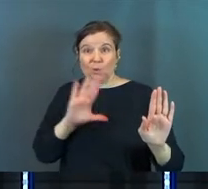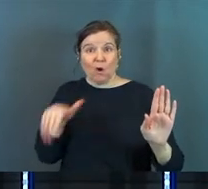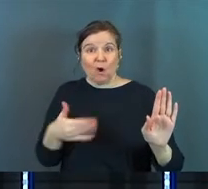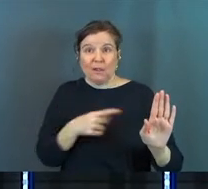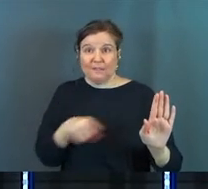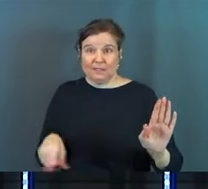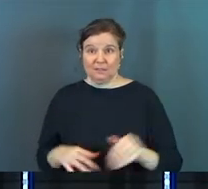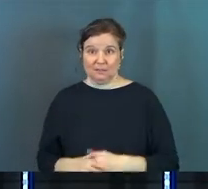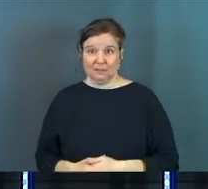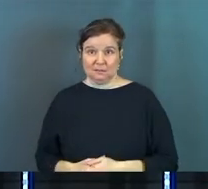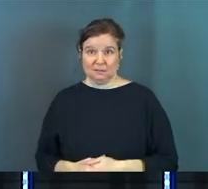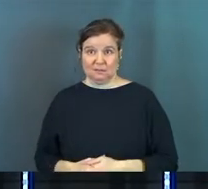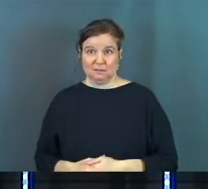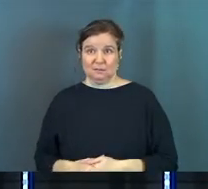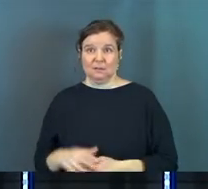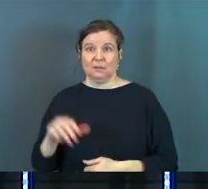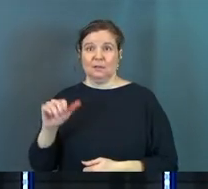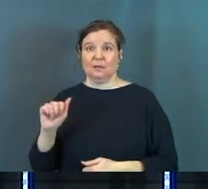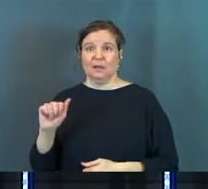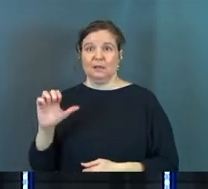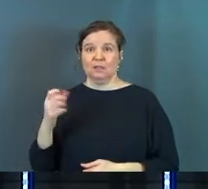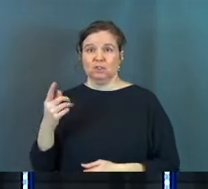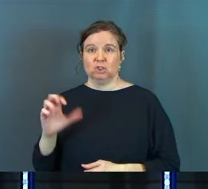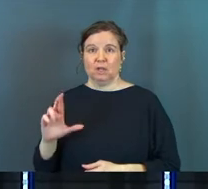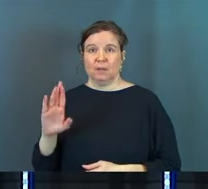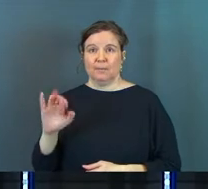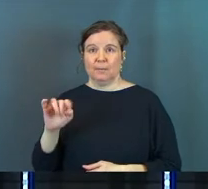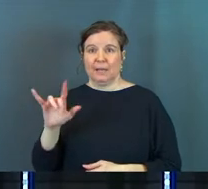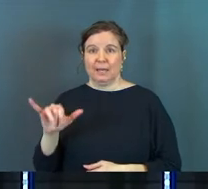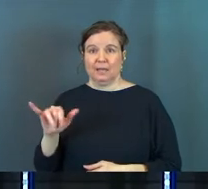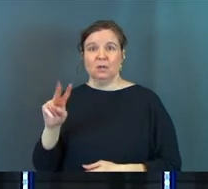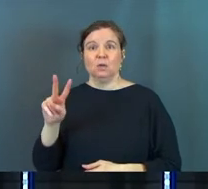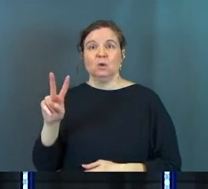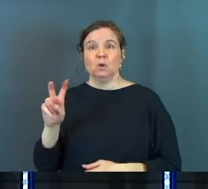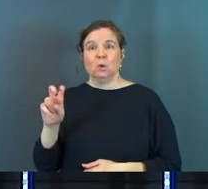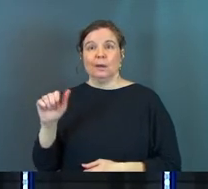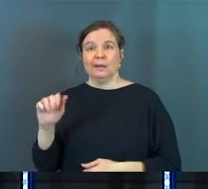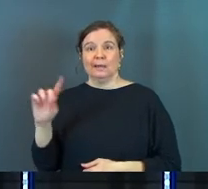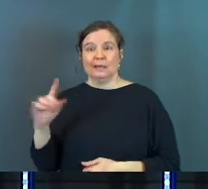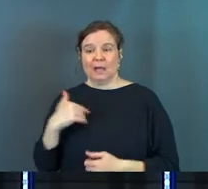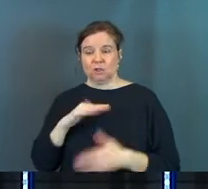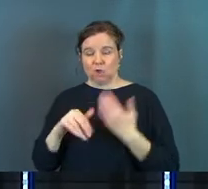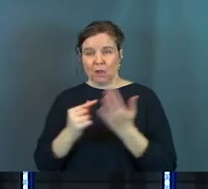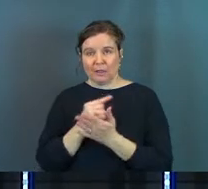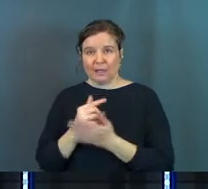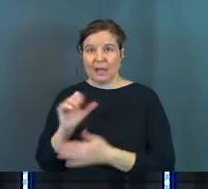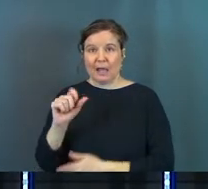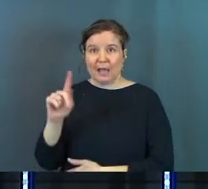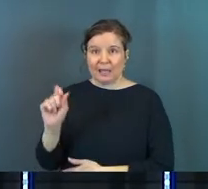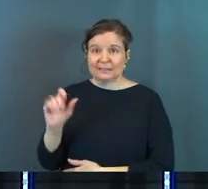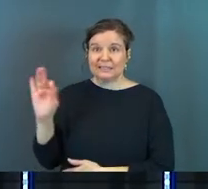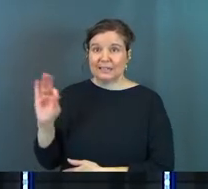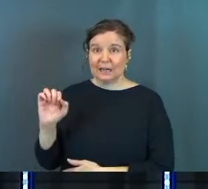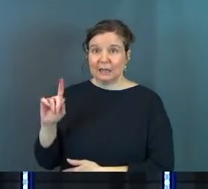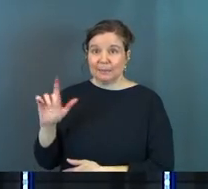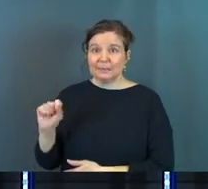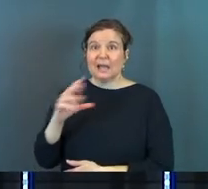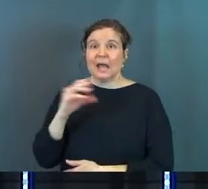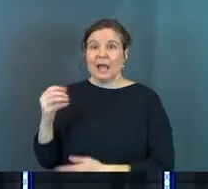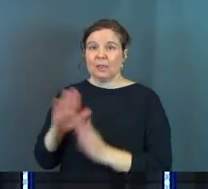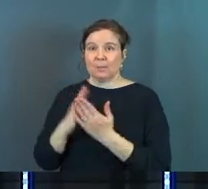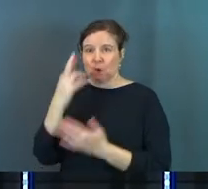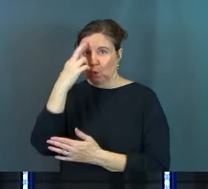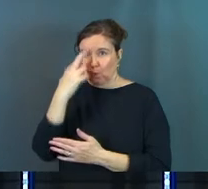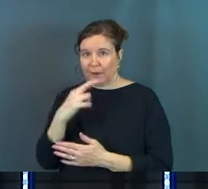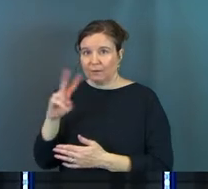of it. The A. Chester Beatty, 200 AD. It's got all the Gospels, got Acts, nine of the Epistles, and the Book of